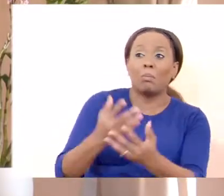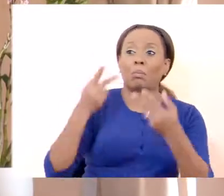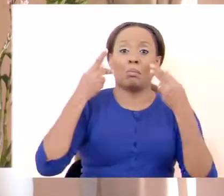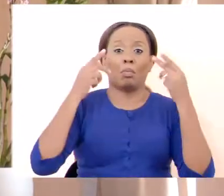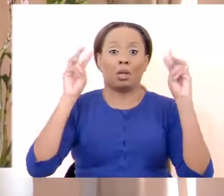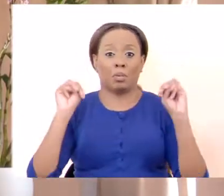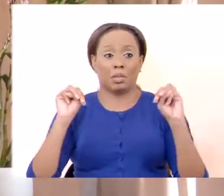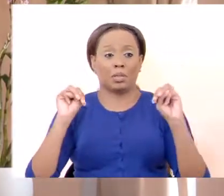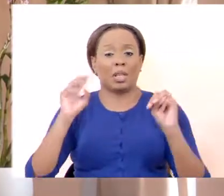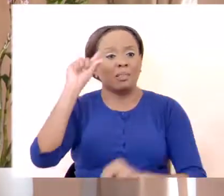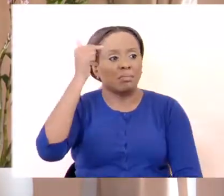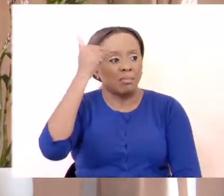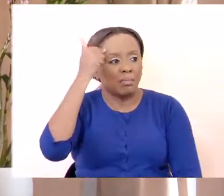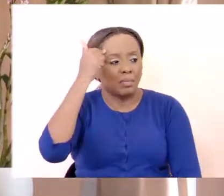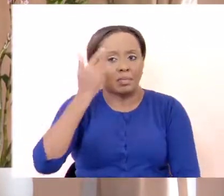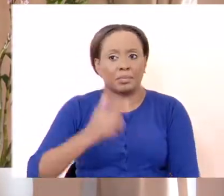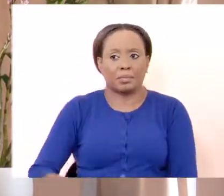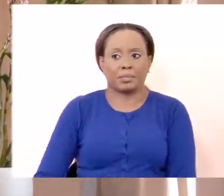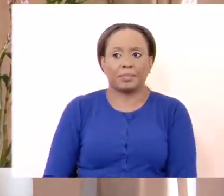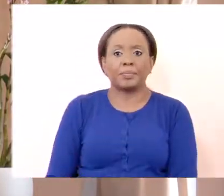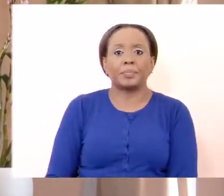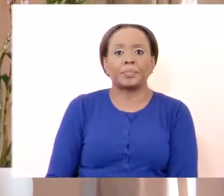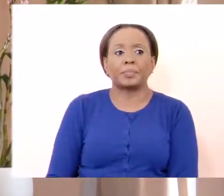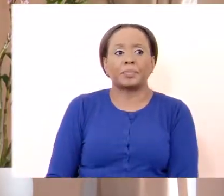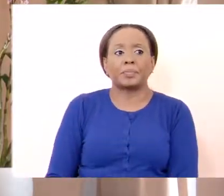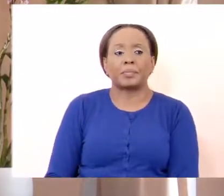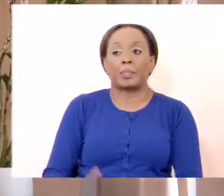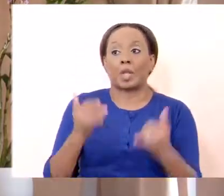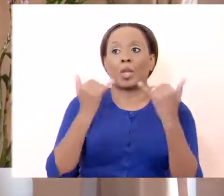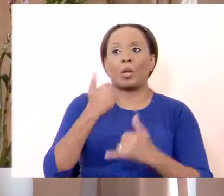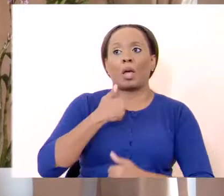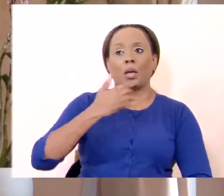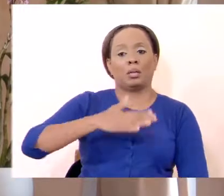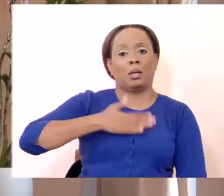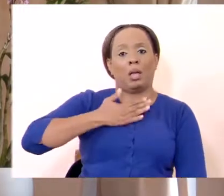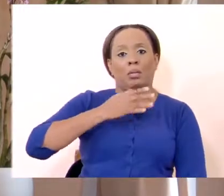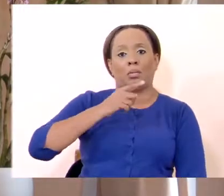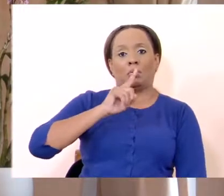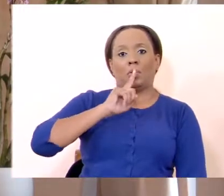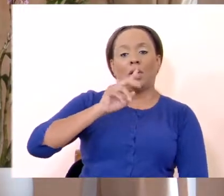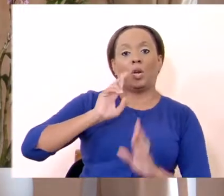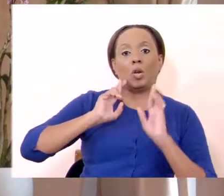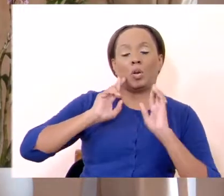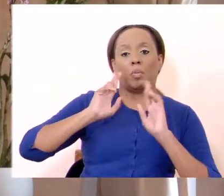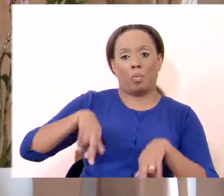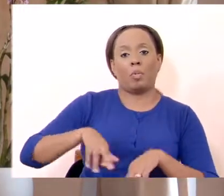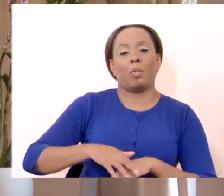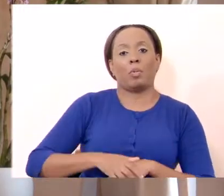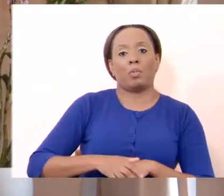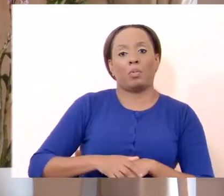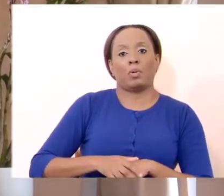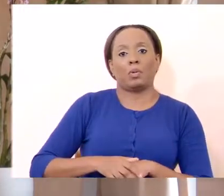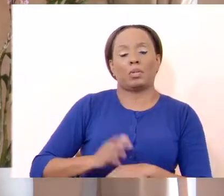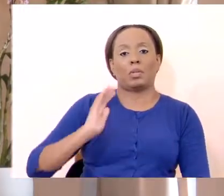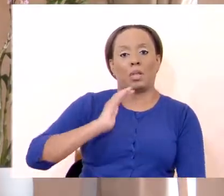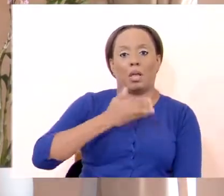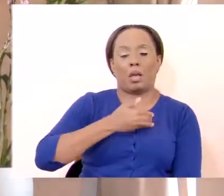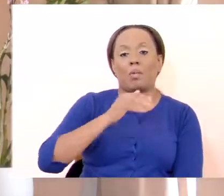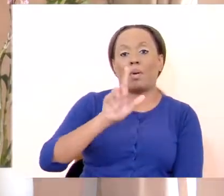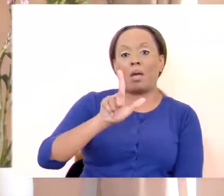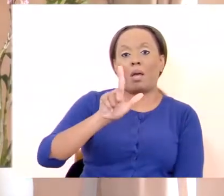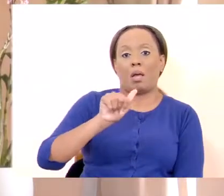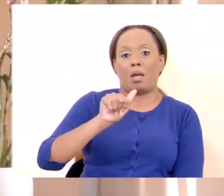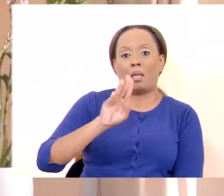to the country. And I must say at this stage that I'm happy to report that the Best Dos Santos laboratory